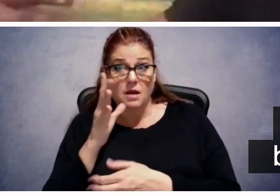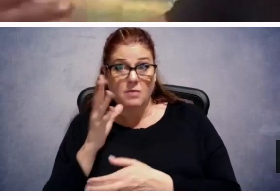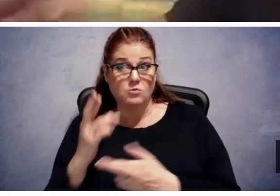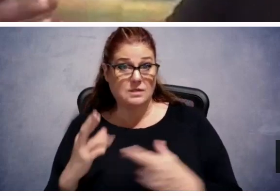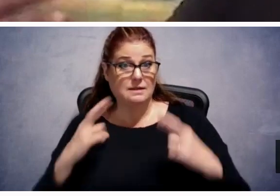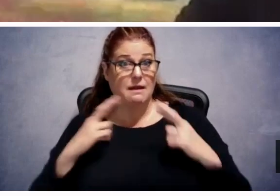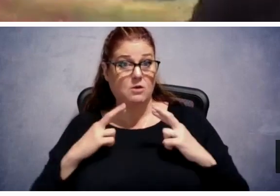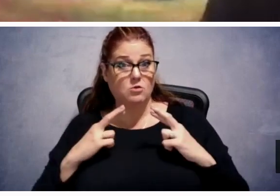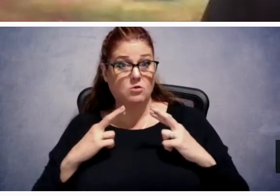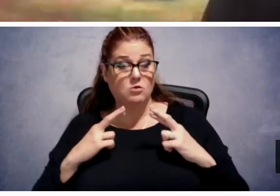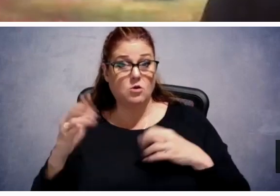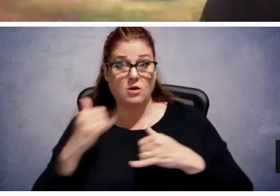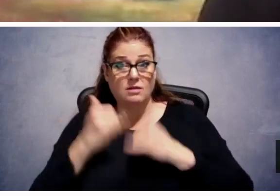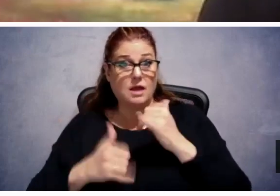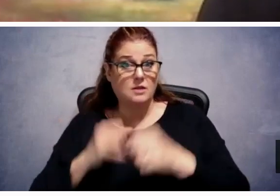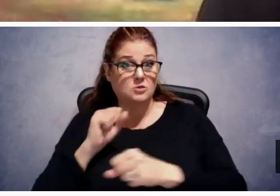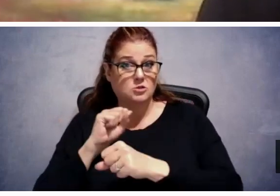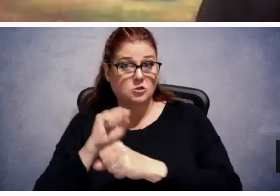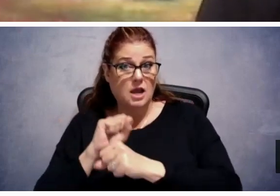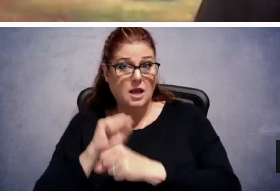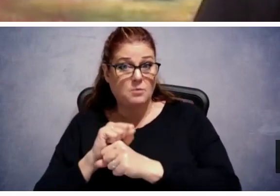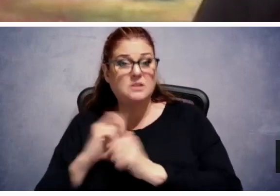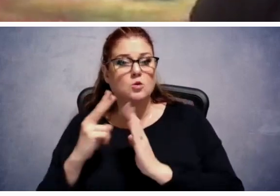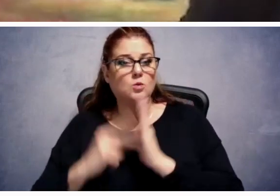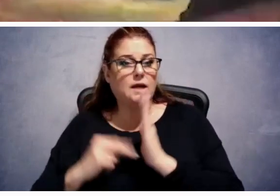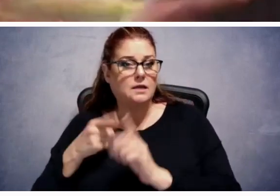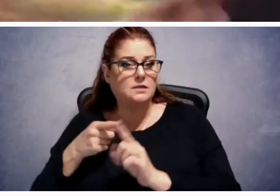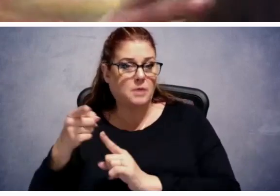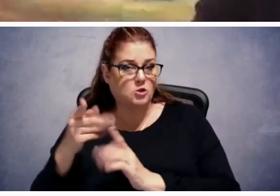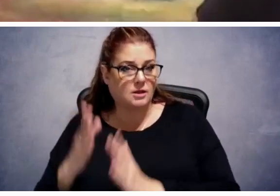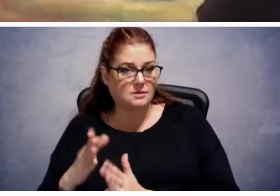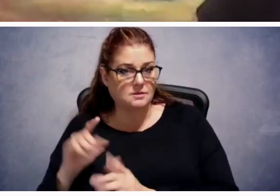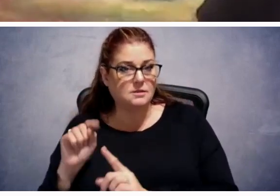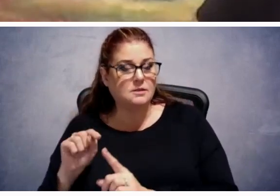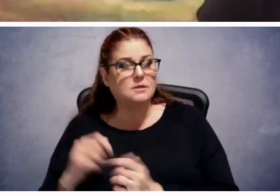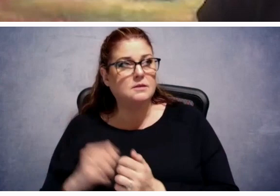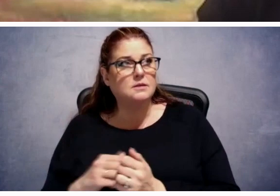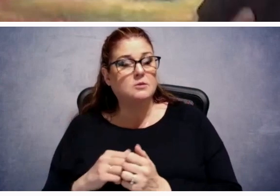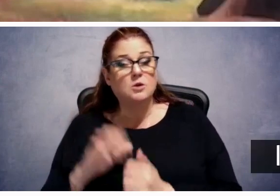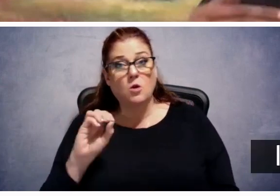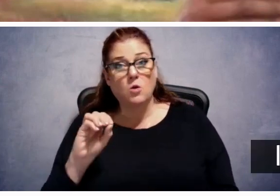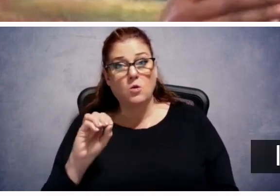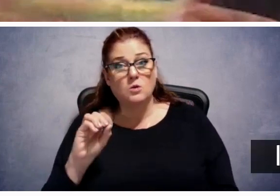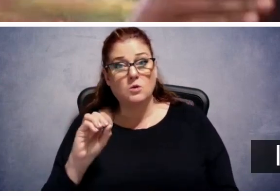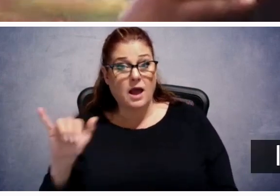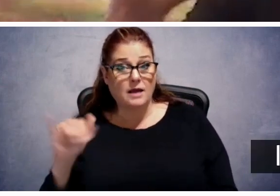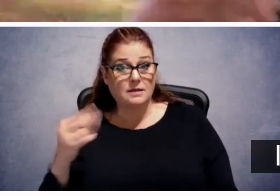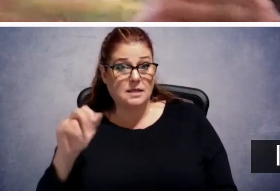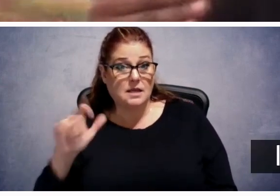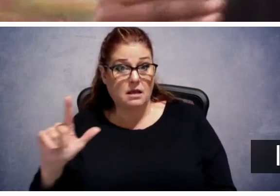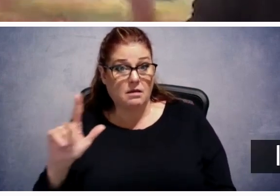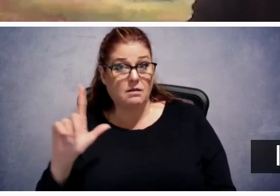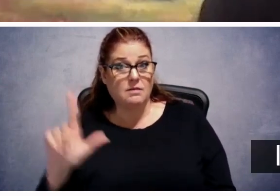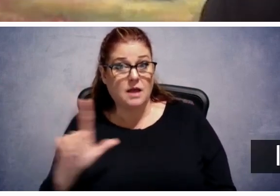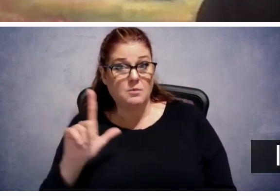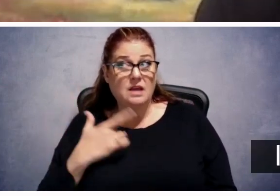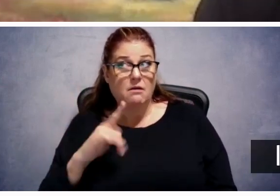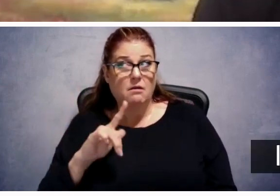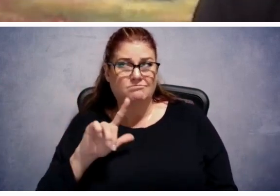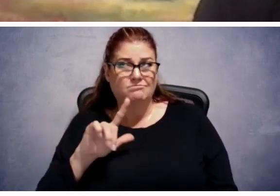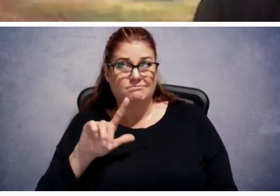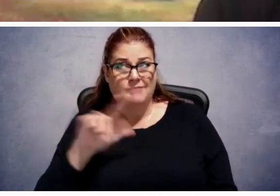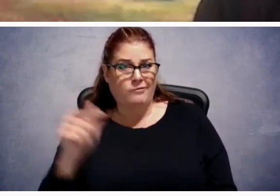had retired, her last job was as a reading specialist. And we would go to Oxon Hill Library. It would feel like at least every other